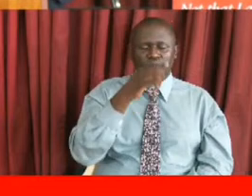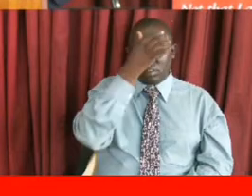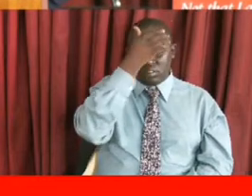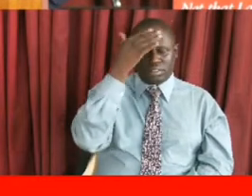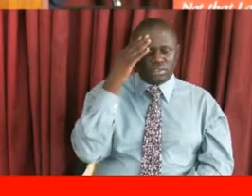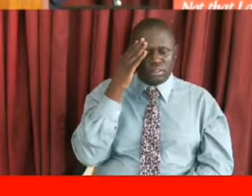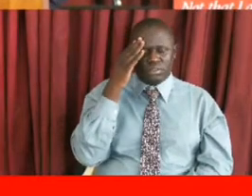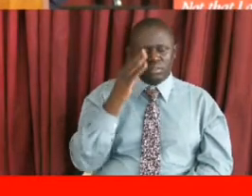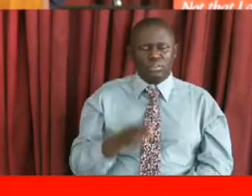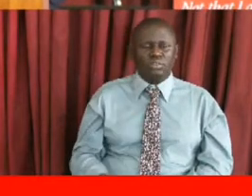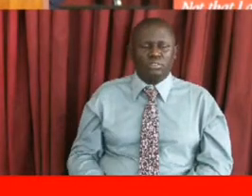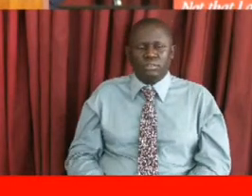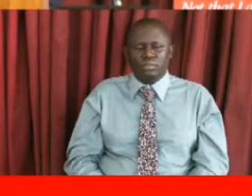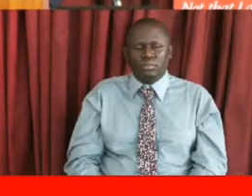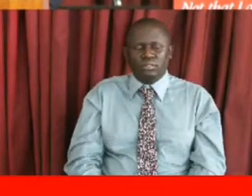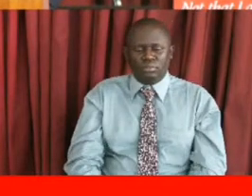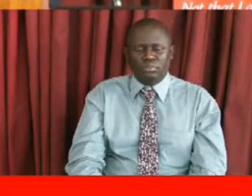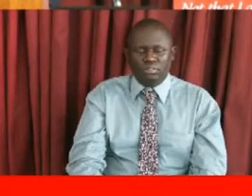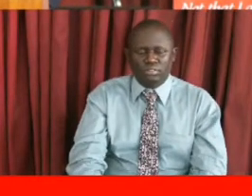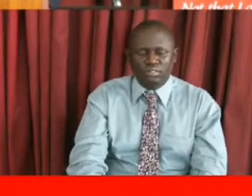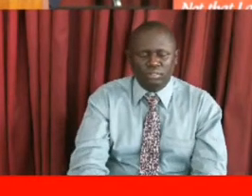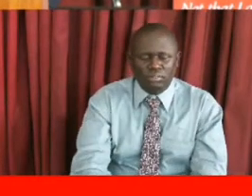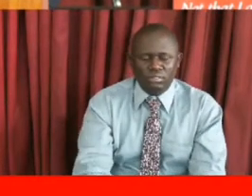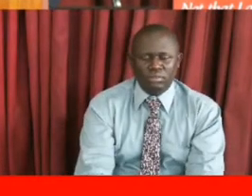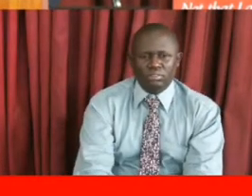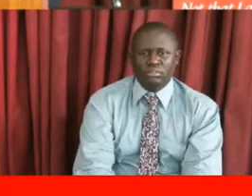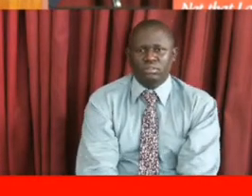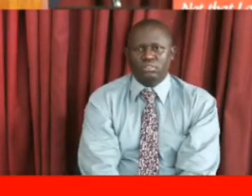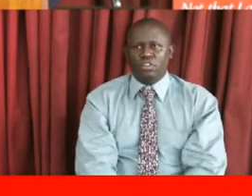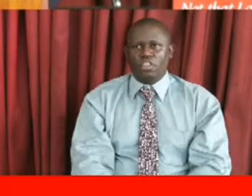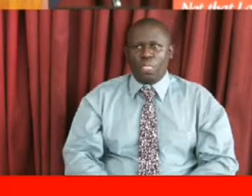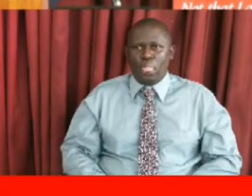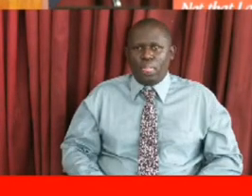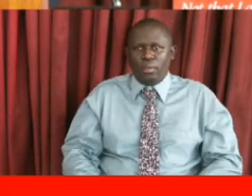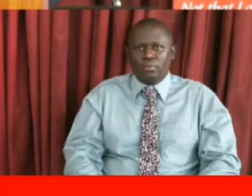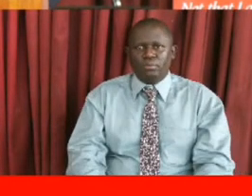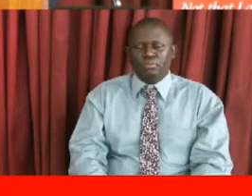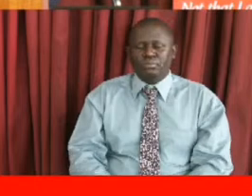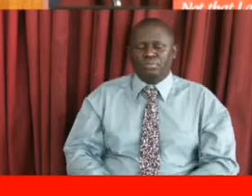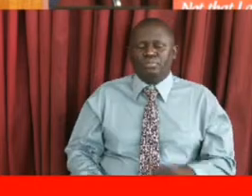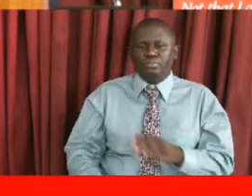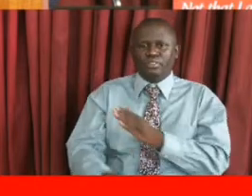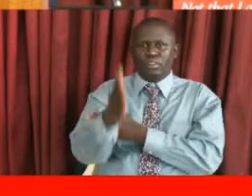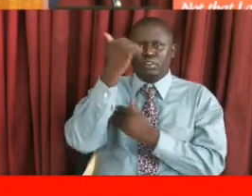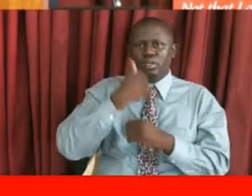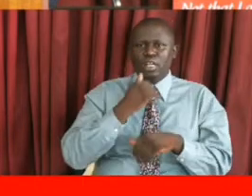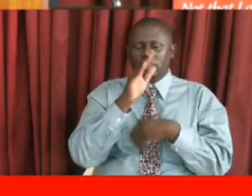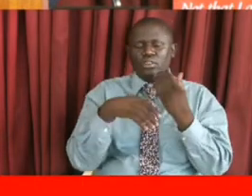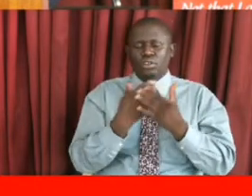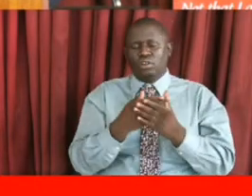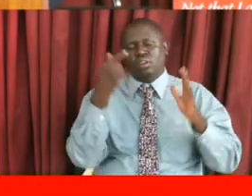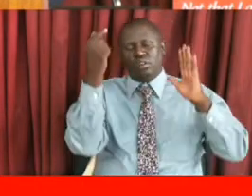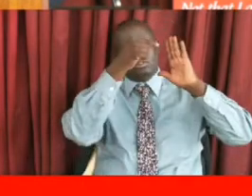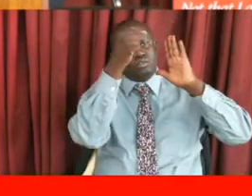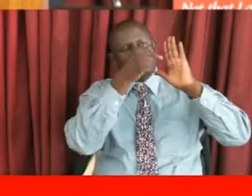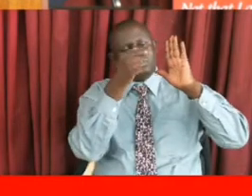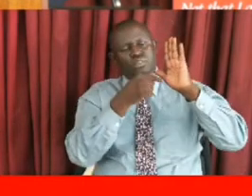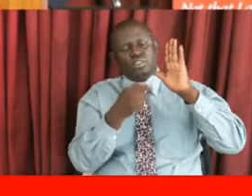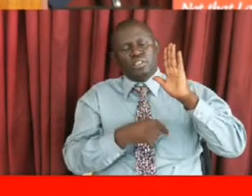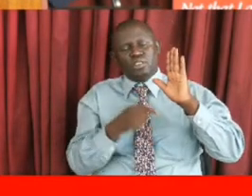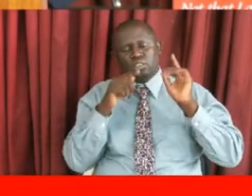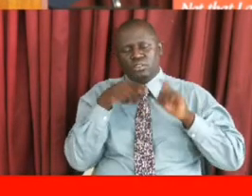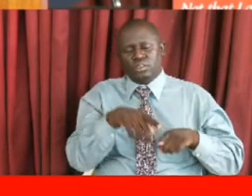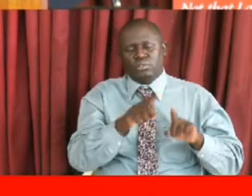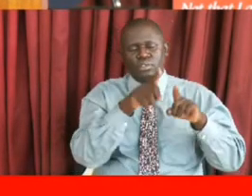okay even the son himself don't know when it's going to happen God has this all to himself it is a